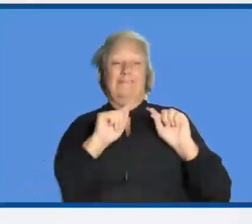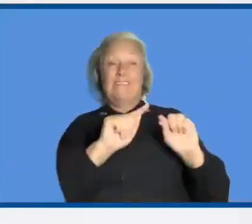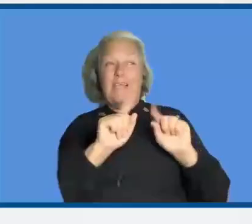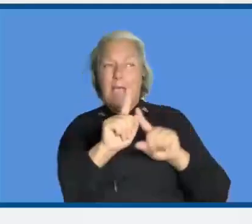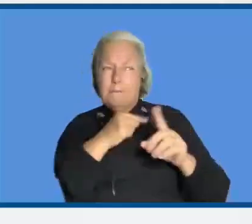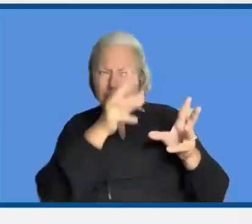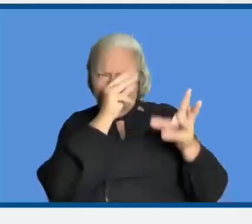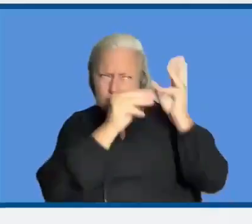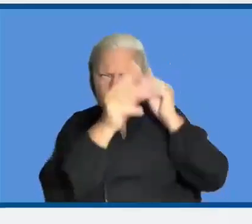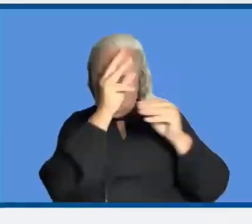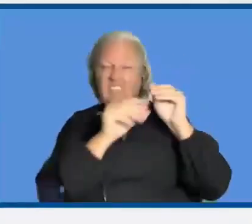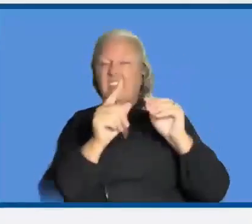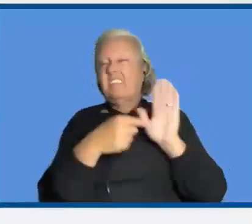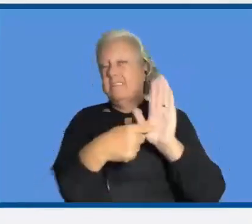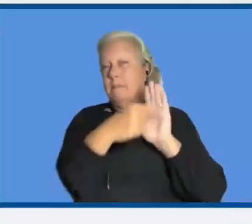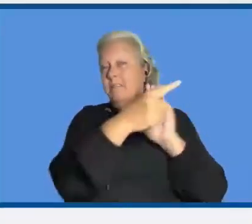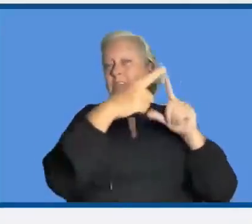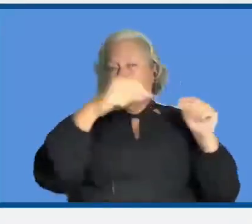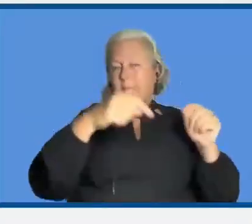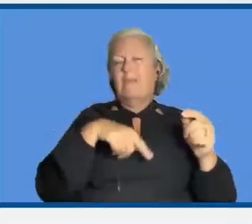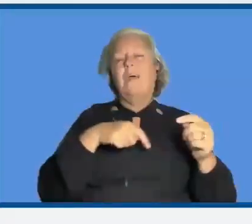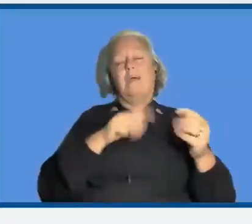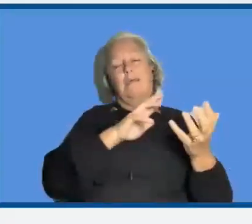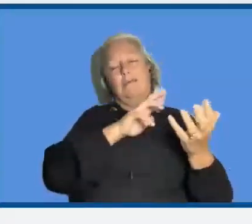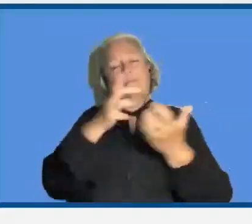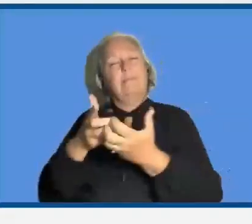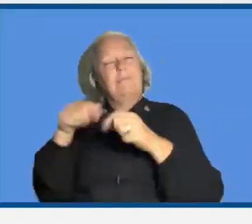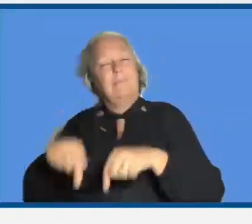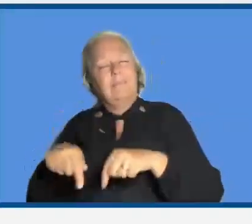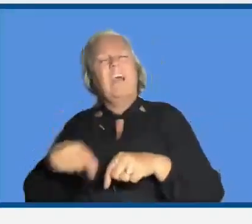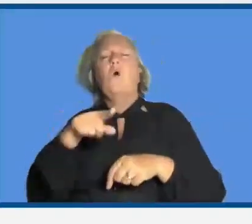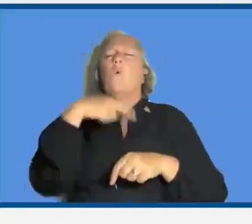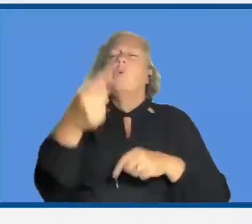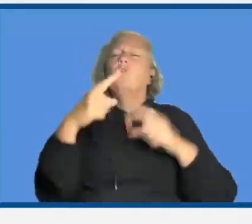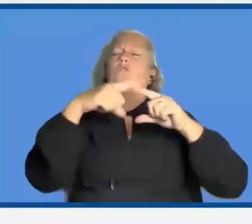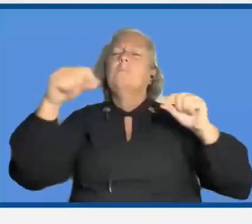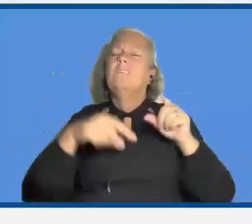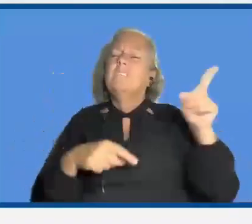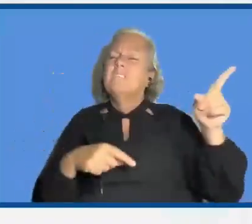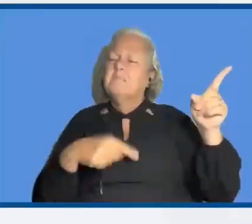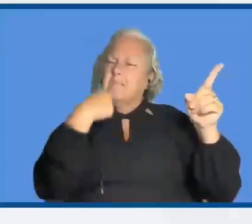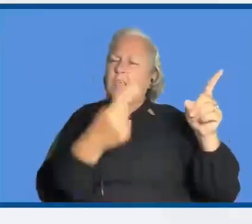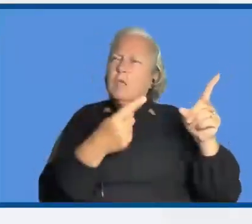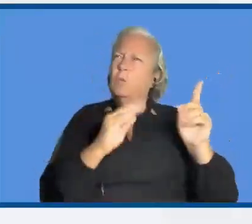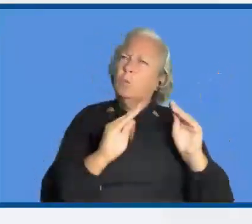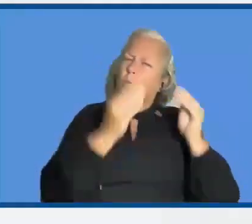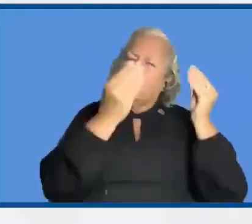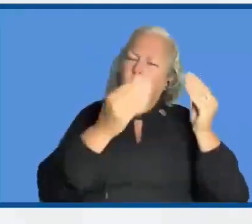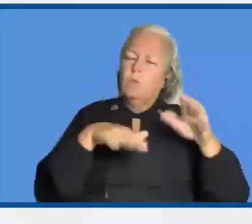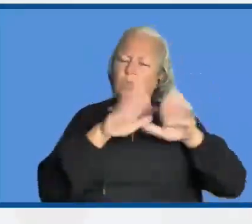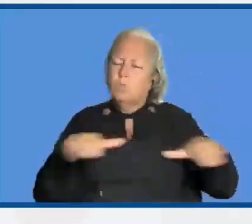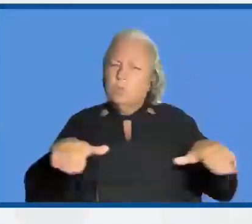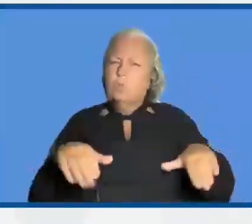to be adapted. And also in Japan, I heard about youth and children, how they are prepared for risk.